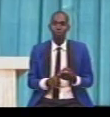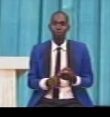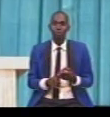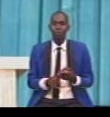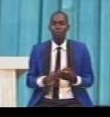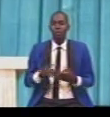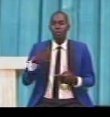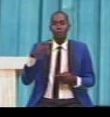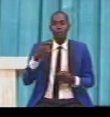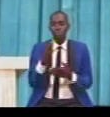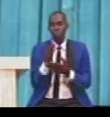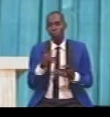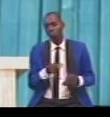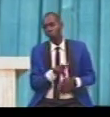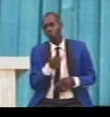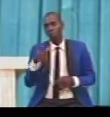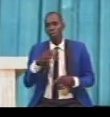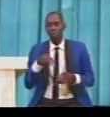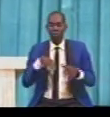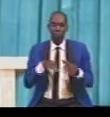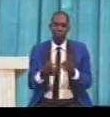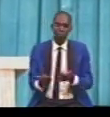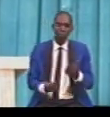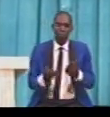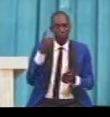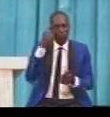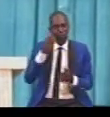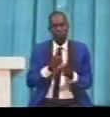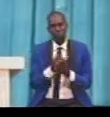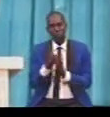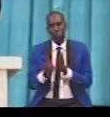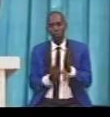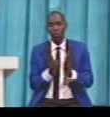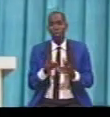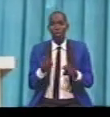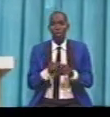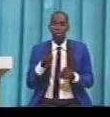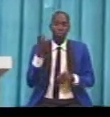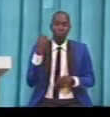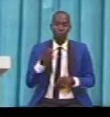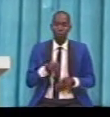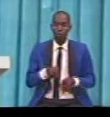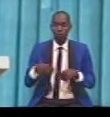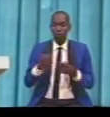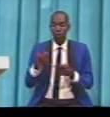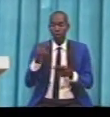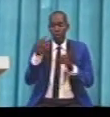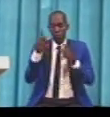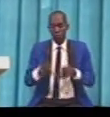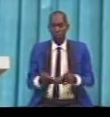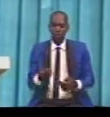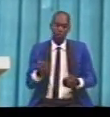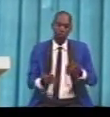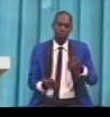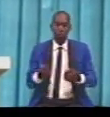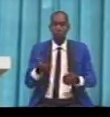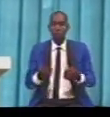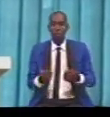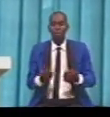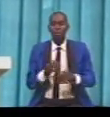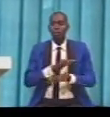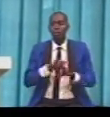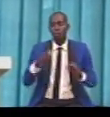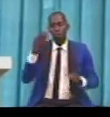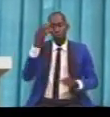travel, I would take a number of hours to my duty post. As we were going, the brother driving, he didn't